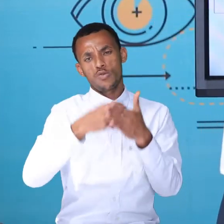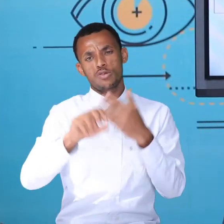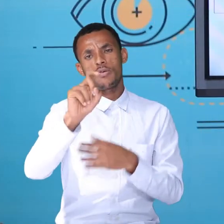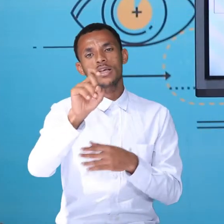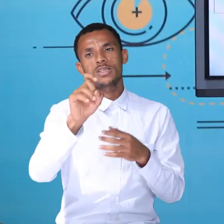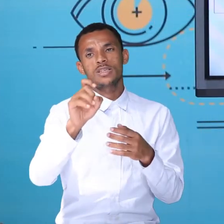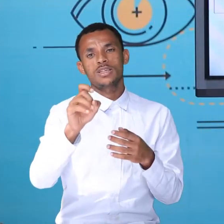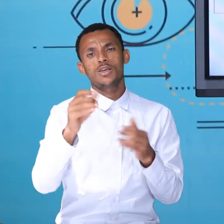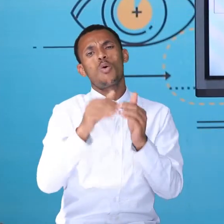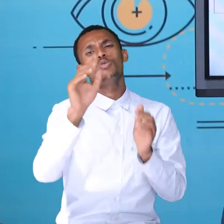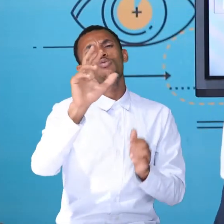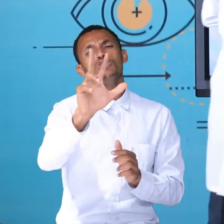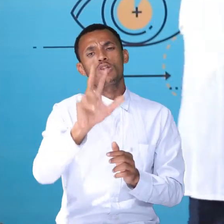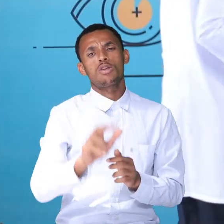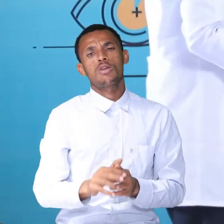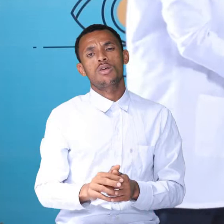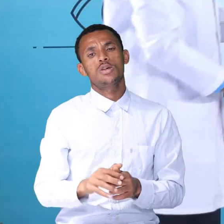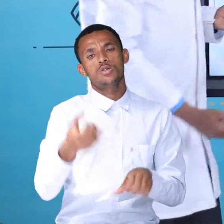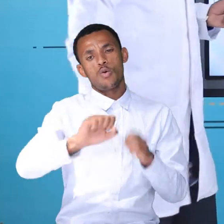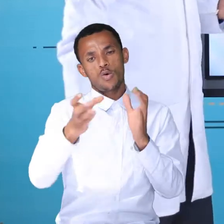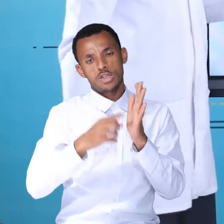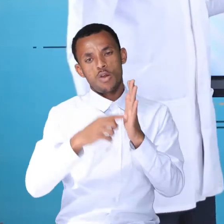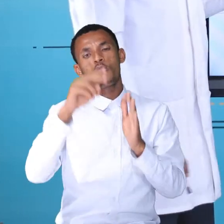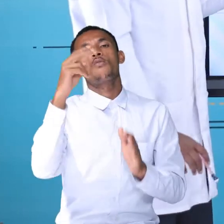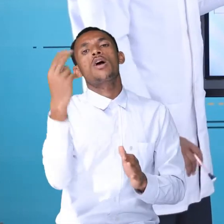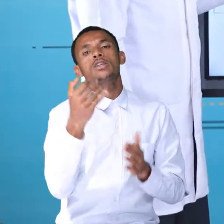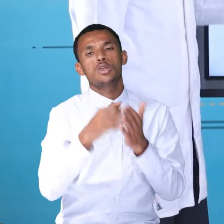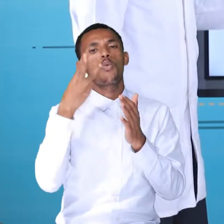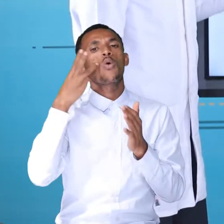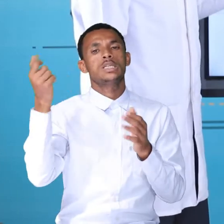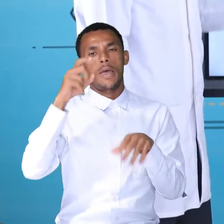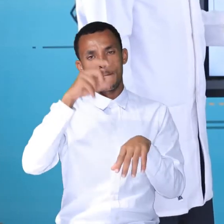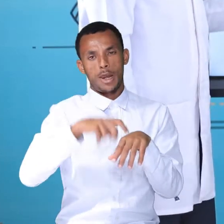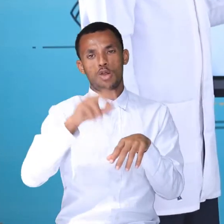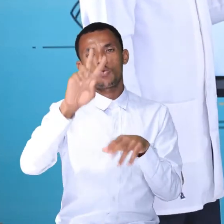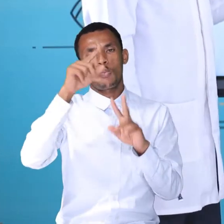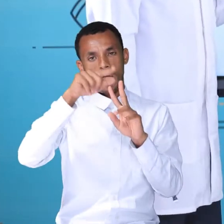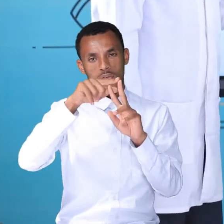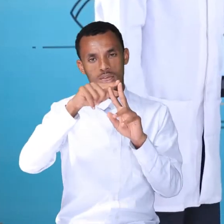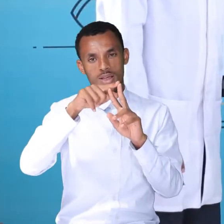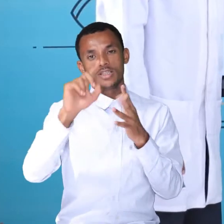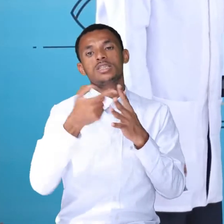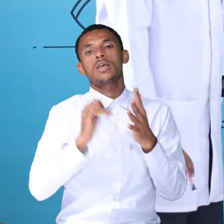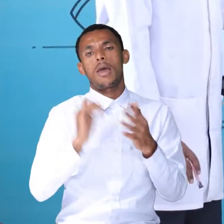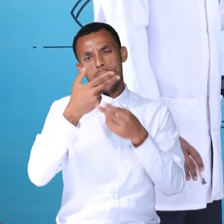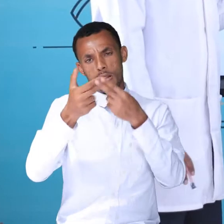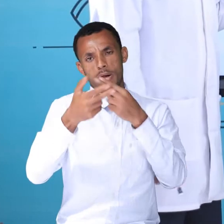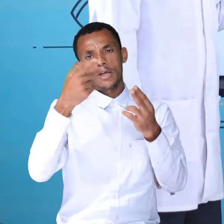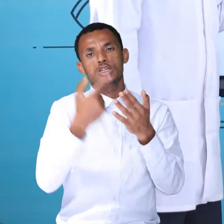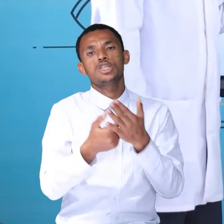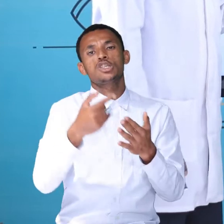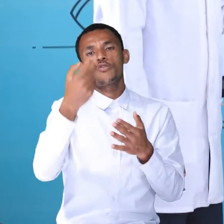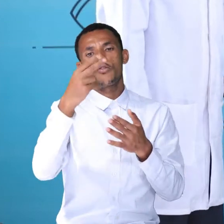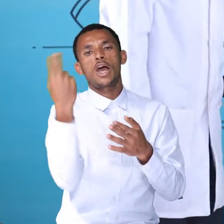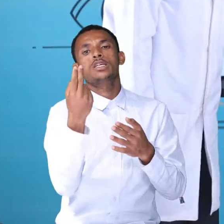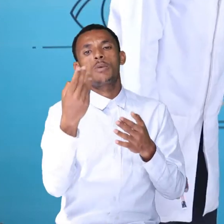be equal to 3. So cosine function, it has a period of 2 pi. Since I multiply this